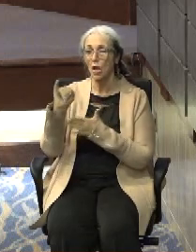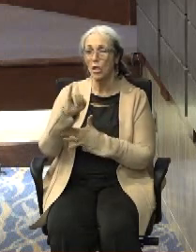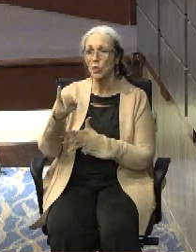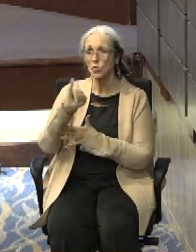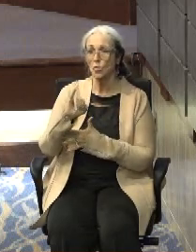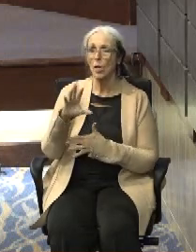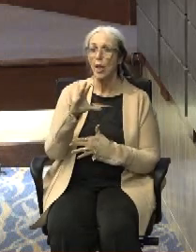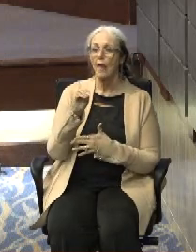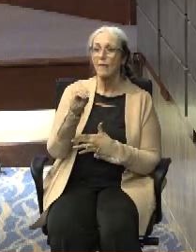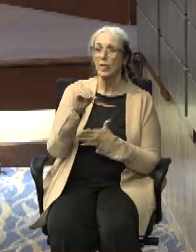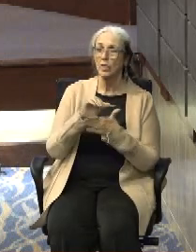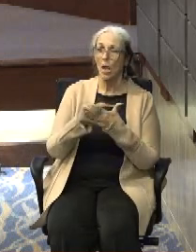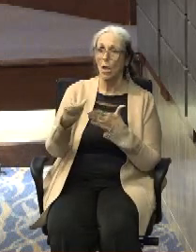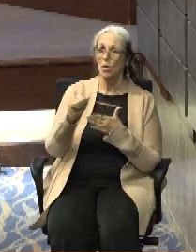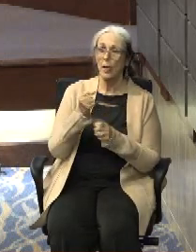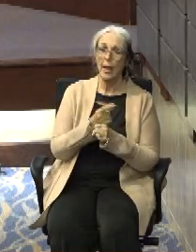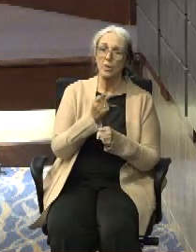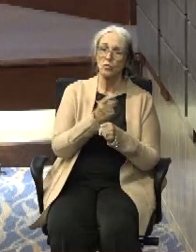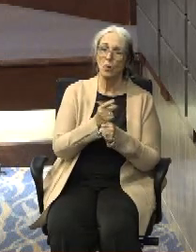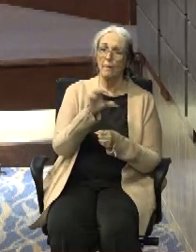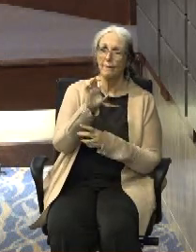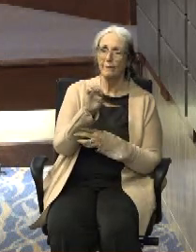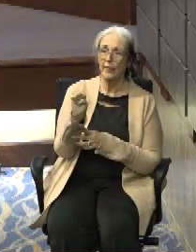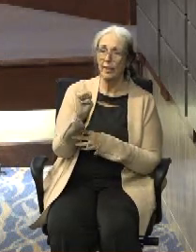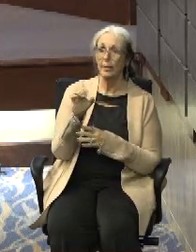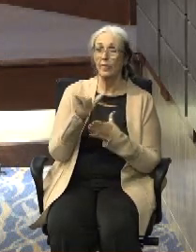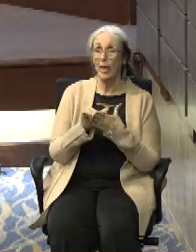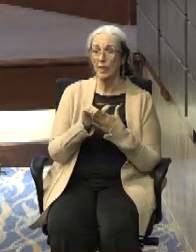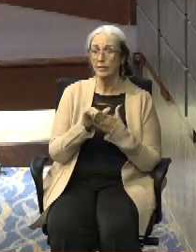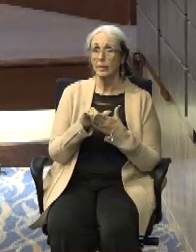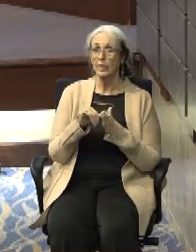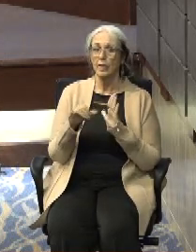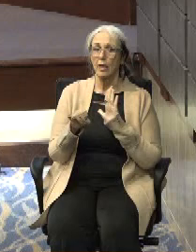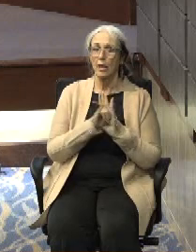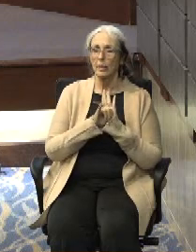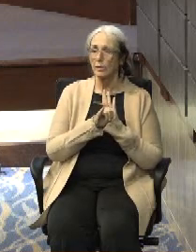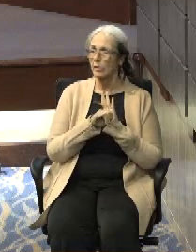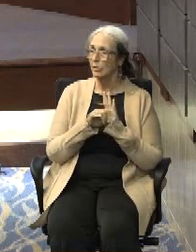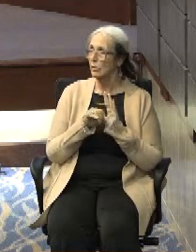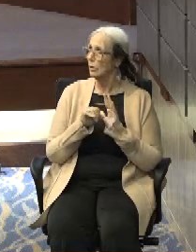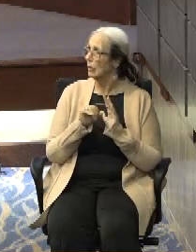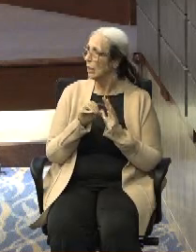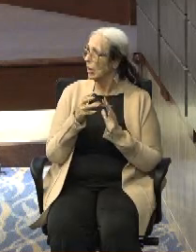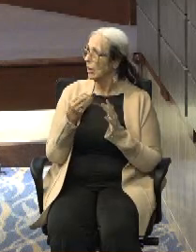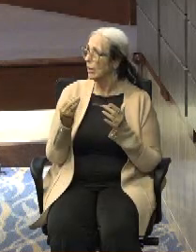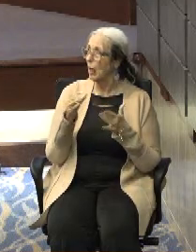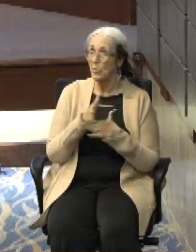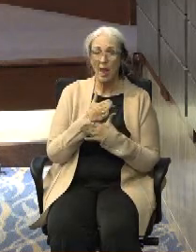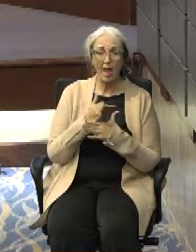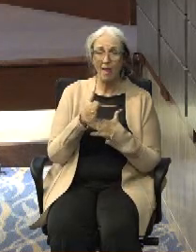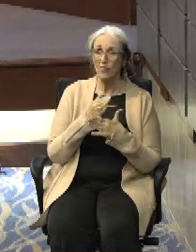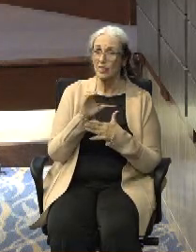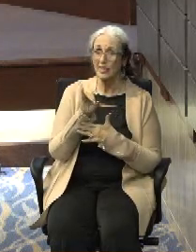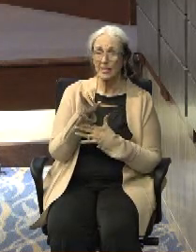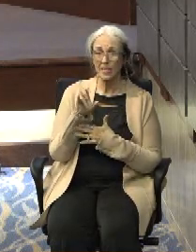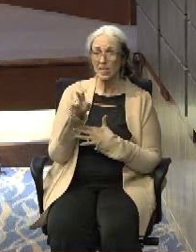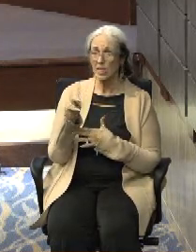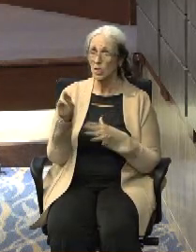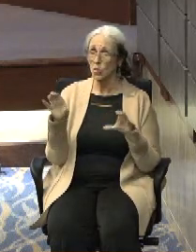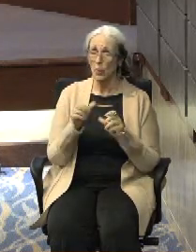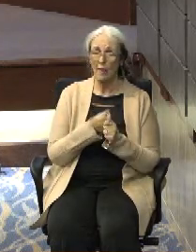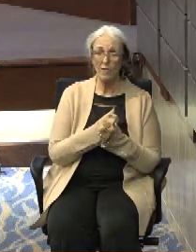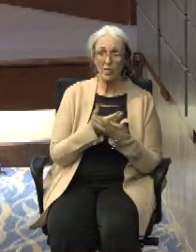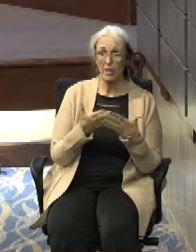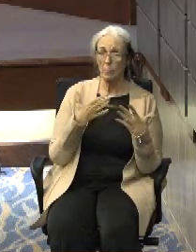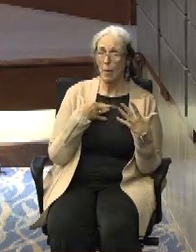$50 annual fee for my dog, my puppy, who was not identified as biting anybody. I am just an average citizen doing everything in my power to